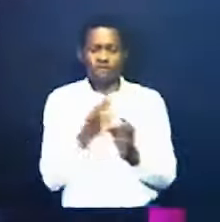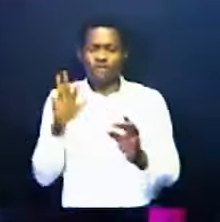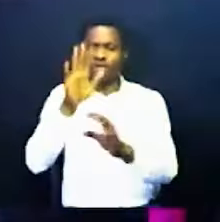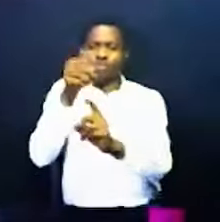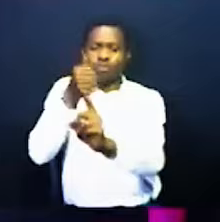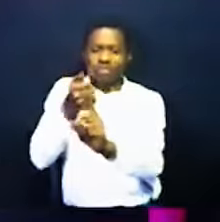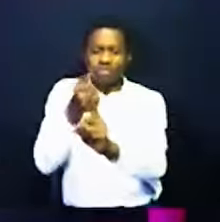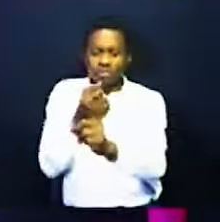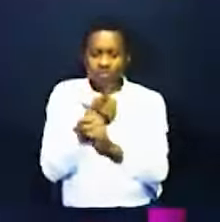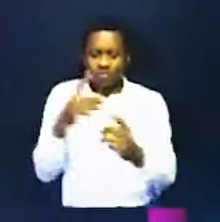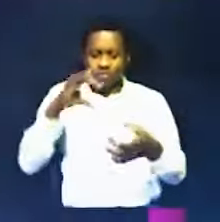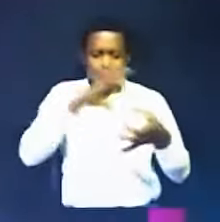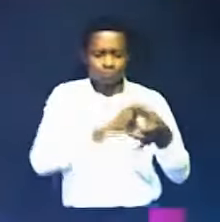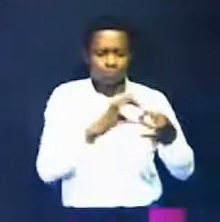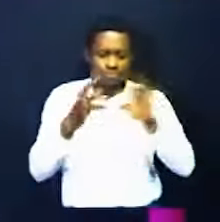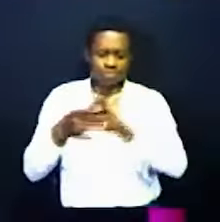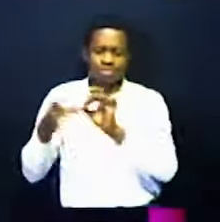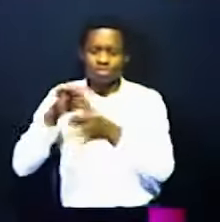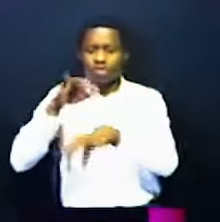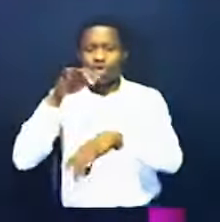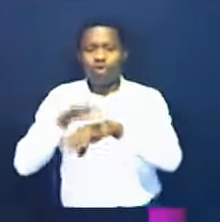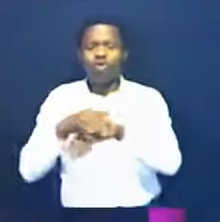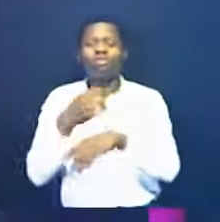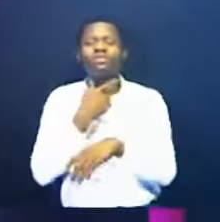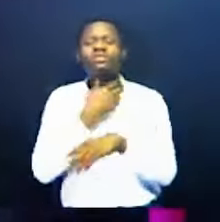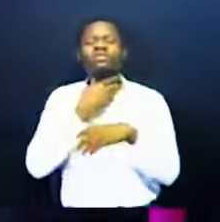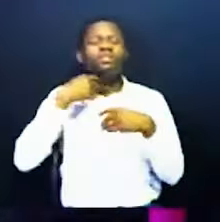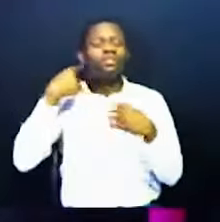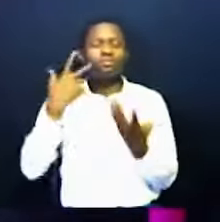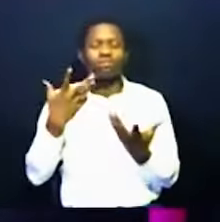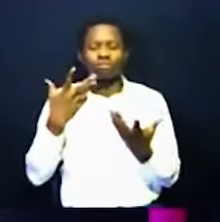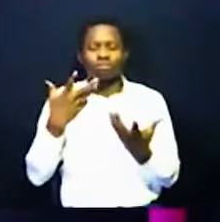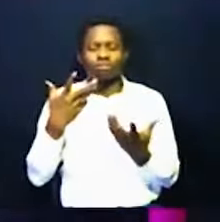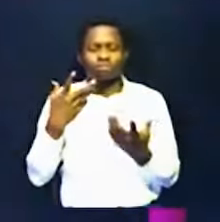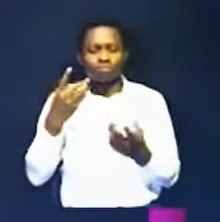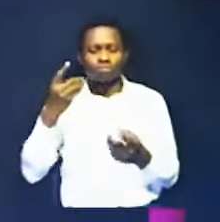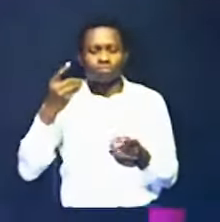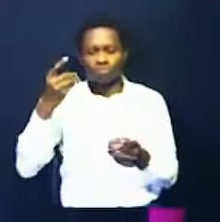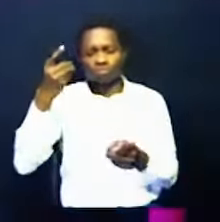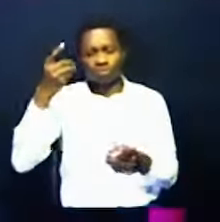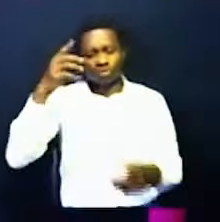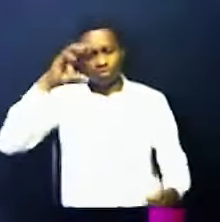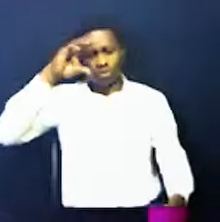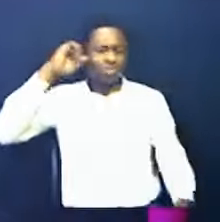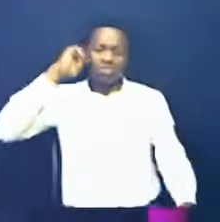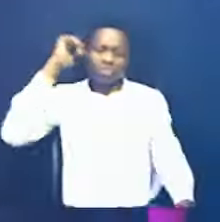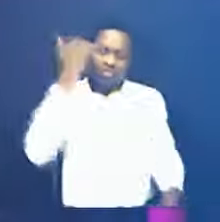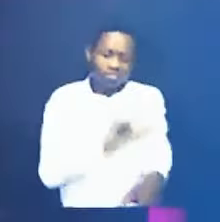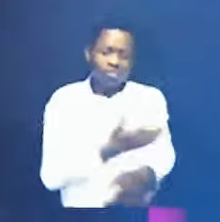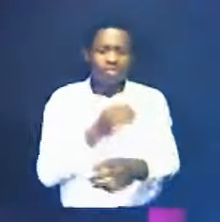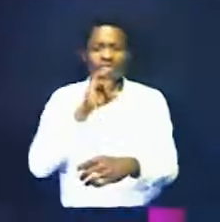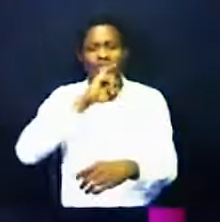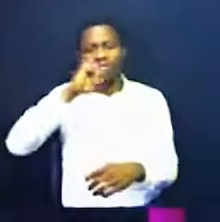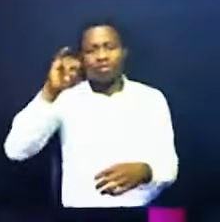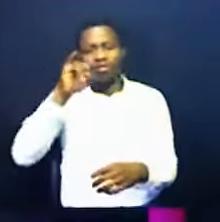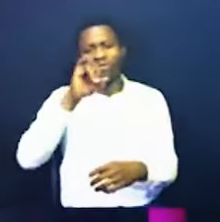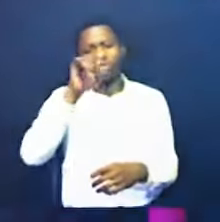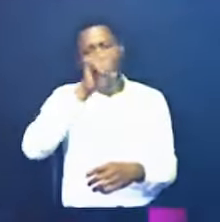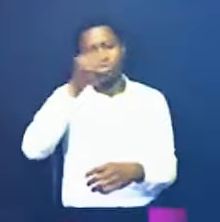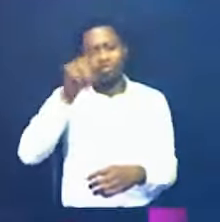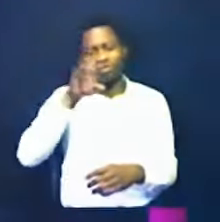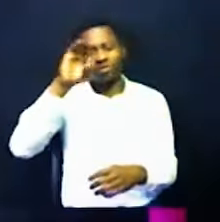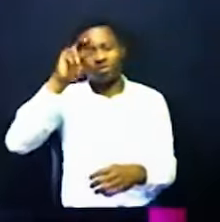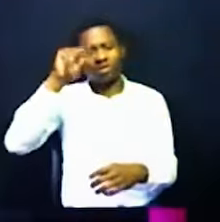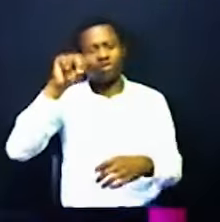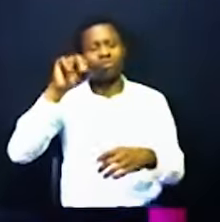yourself from the chains of your neck, daughter of Zion. Free yourself from the chains around your neck, daughter